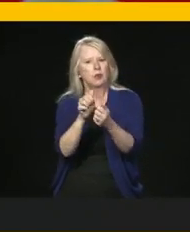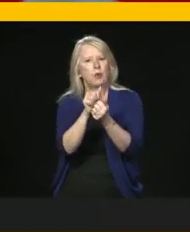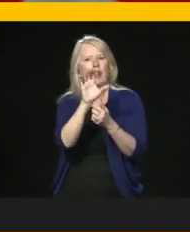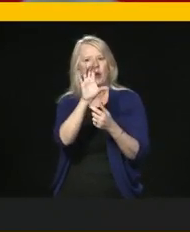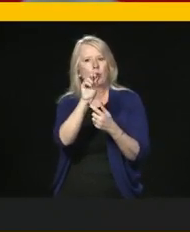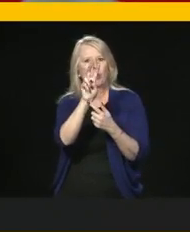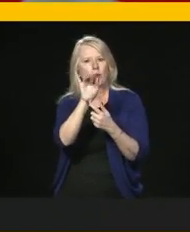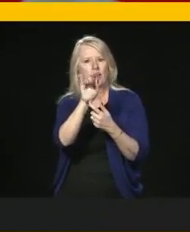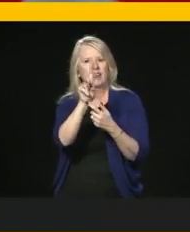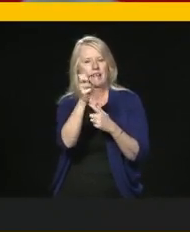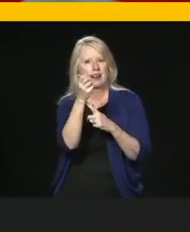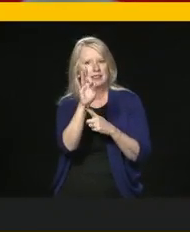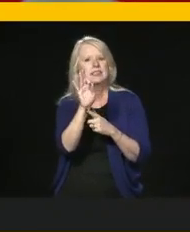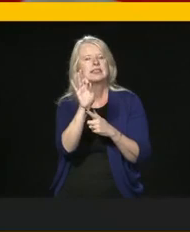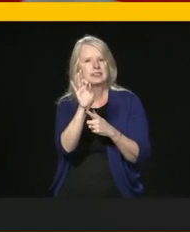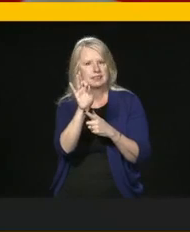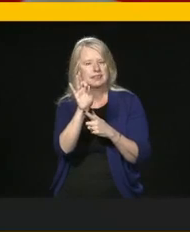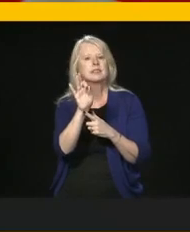coordinated push